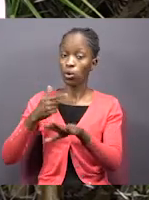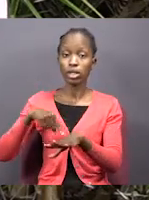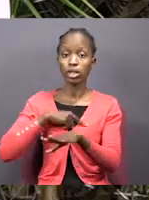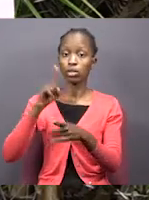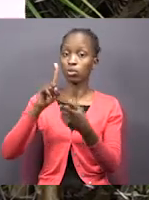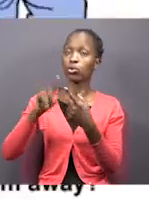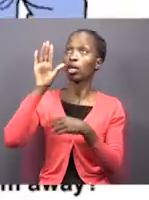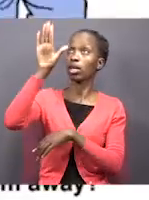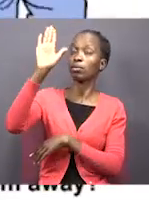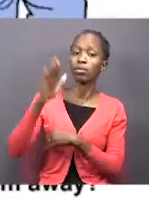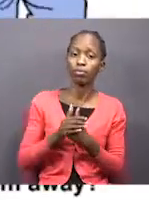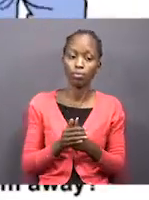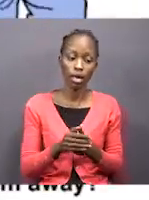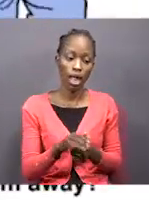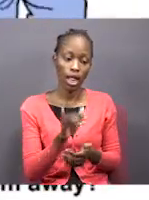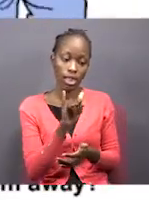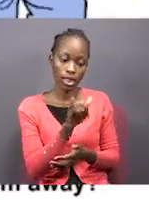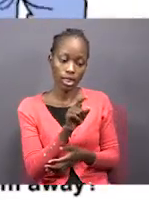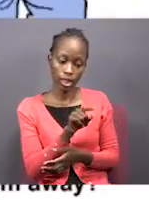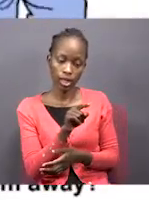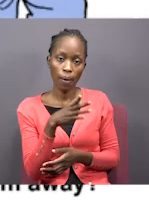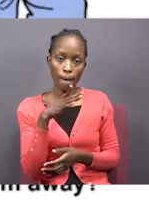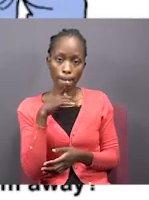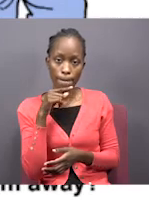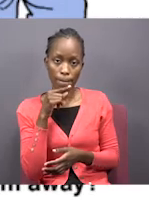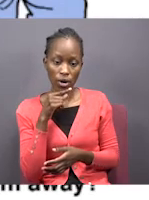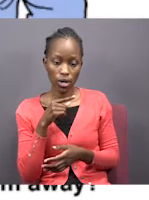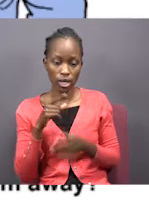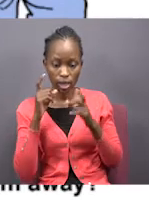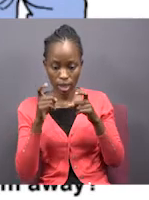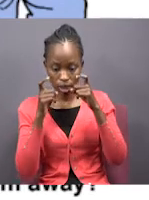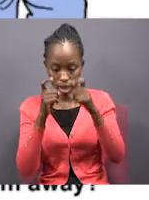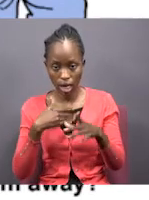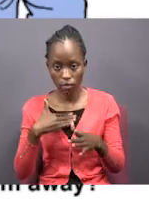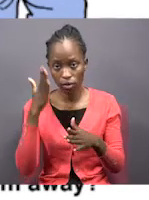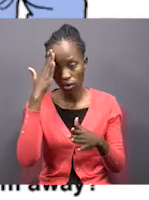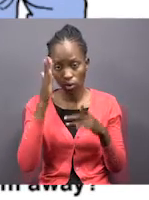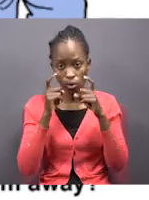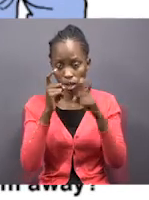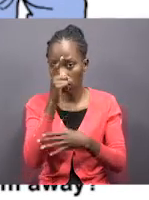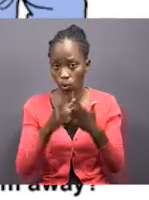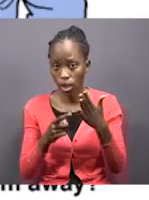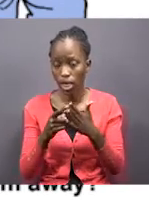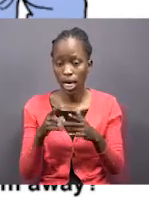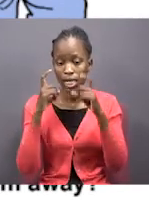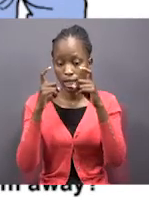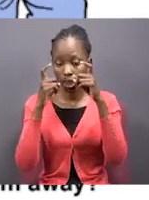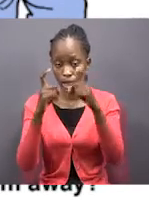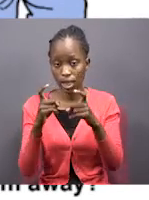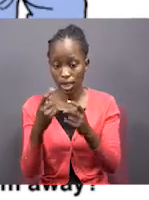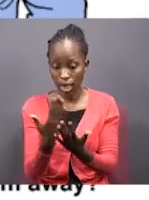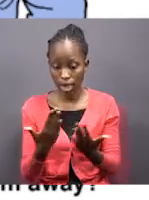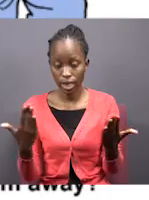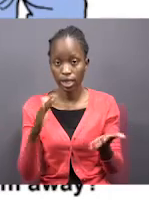himself. That boy is carrying sin, and do you know what is sin? Sin are those things that make